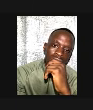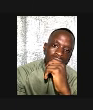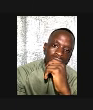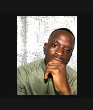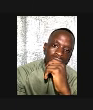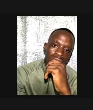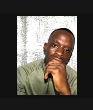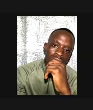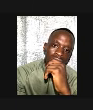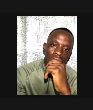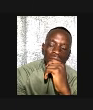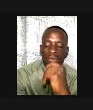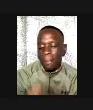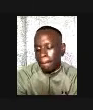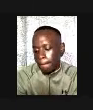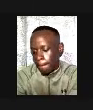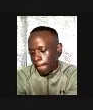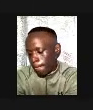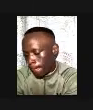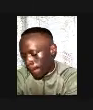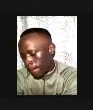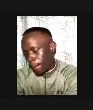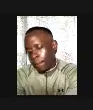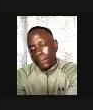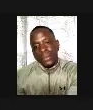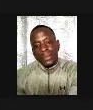Marianne, we can see you.